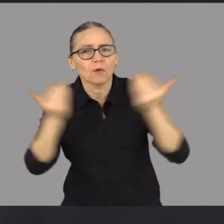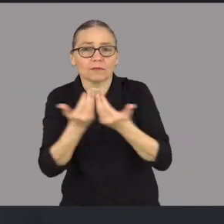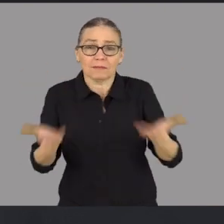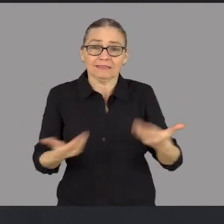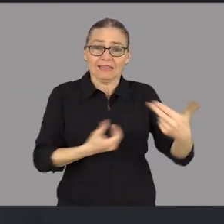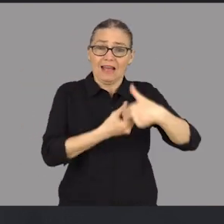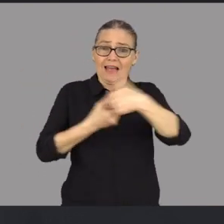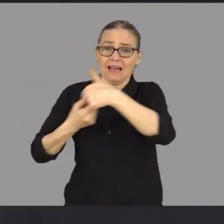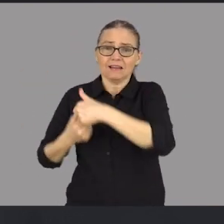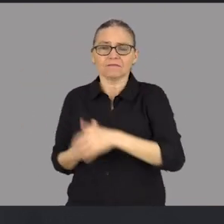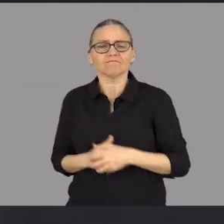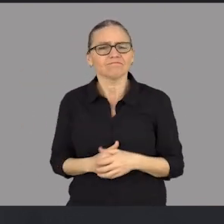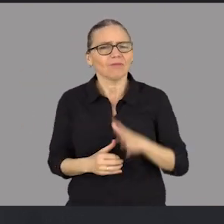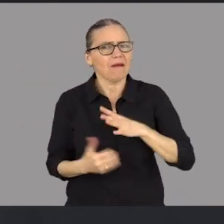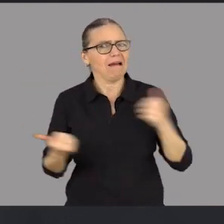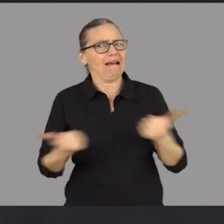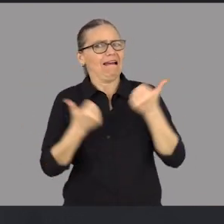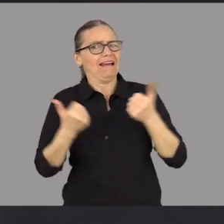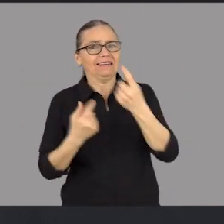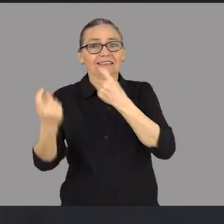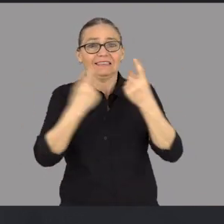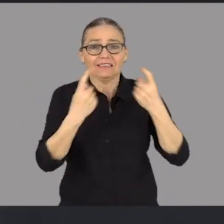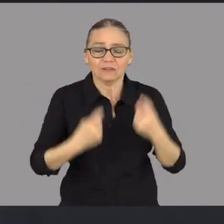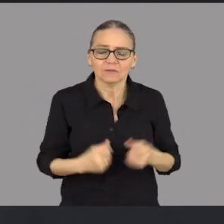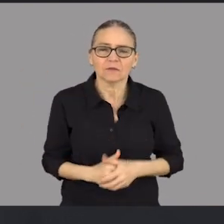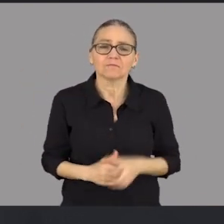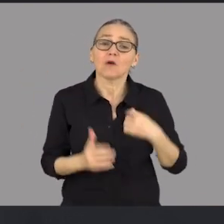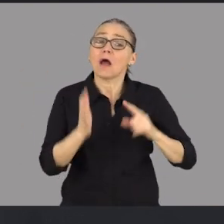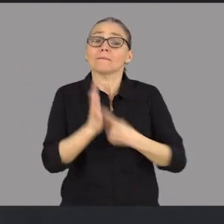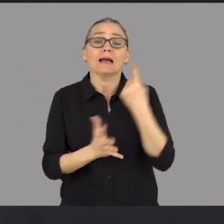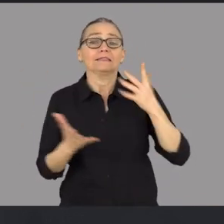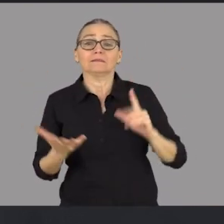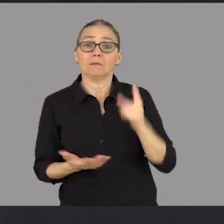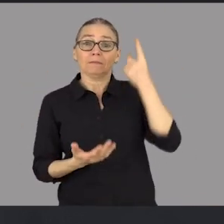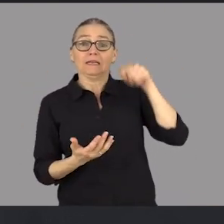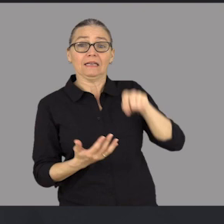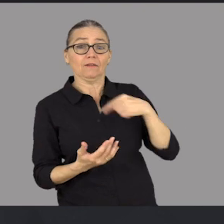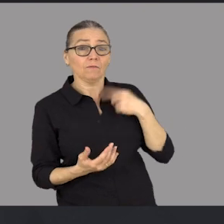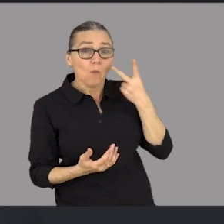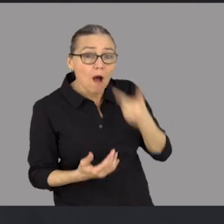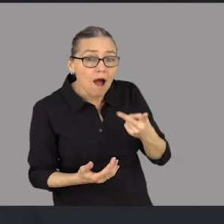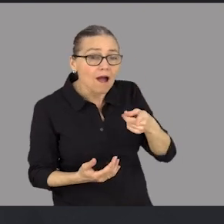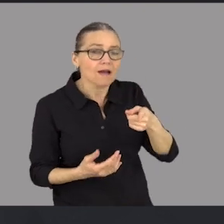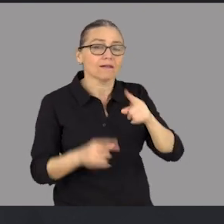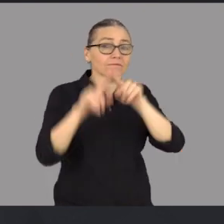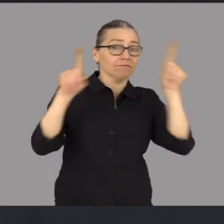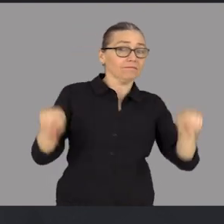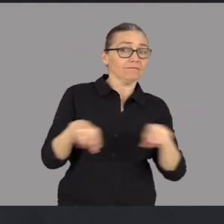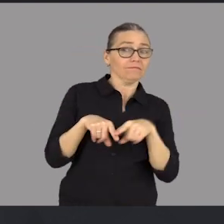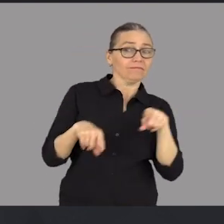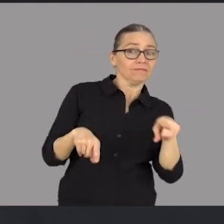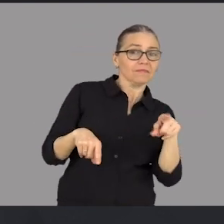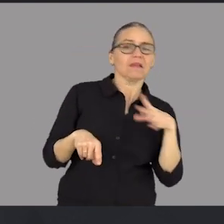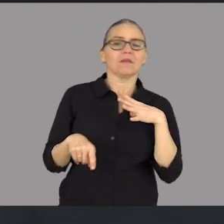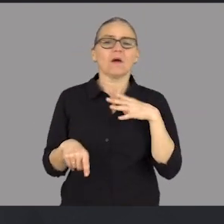celebration for both of them joining today and sharing some wonderful information with today's attendees. We have lots of great questions coming in